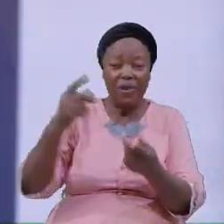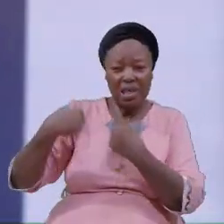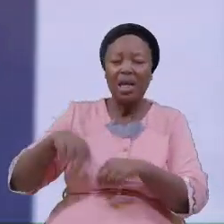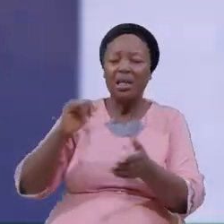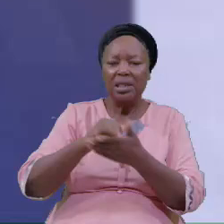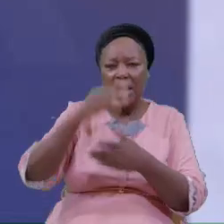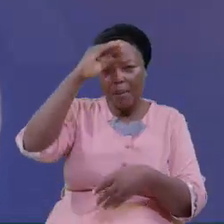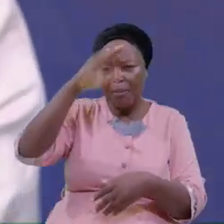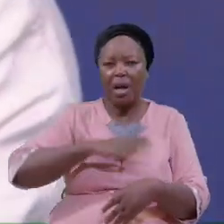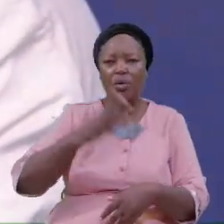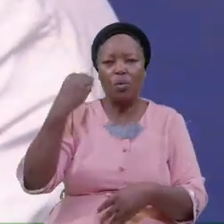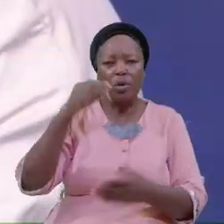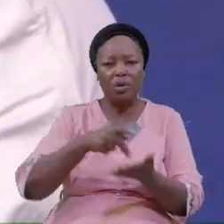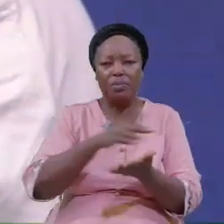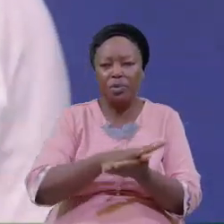pure.